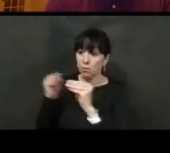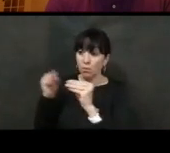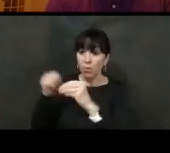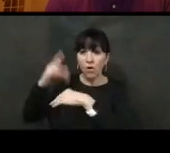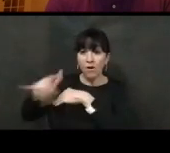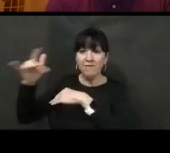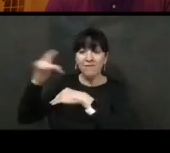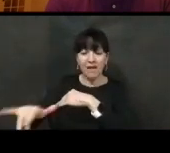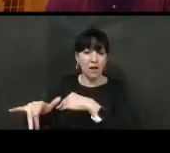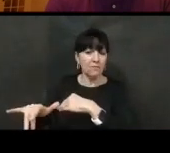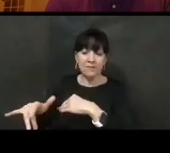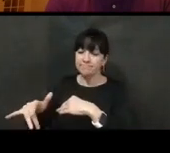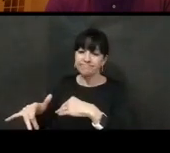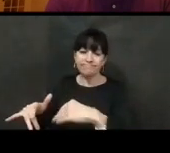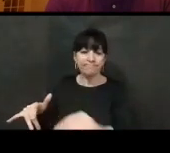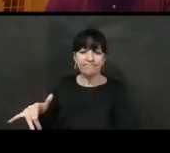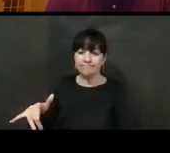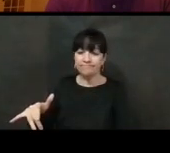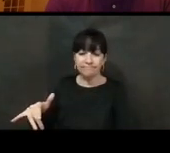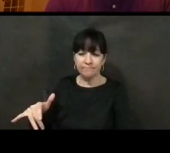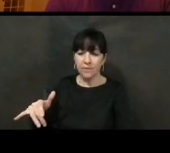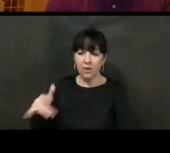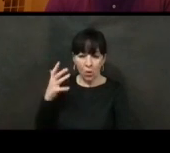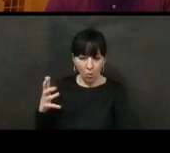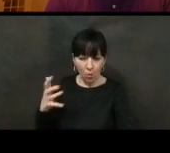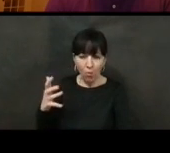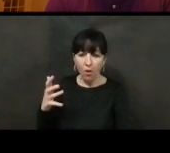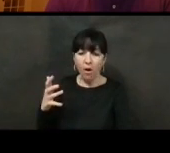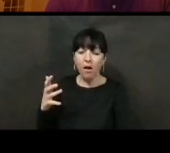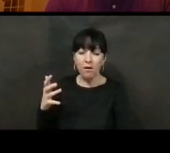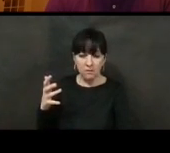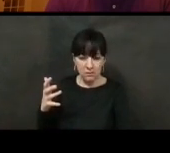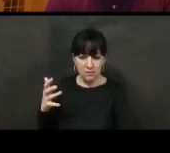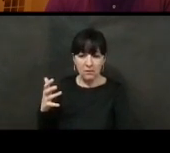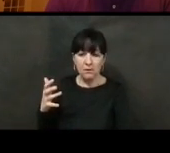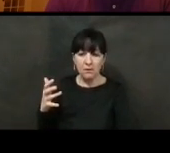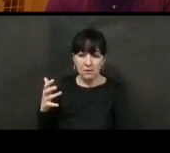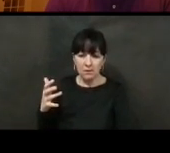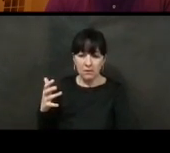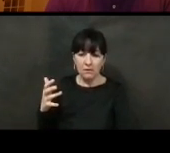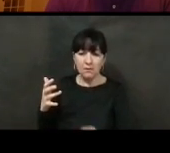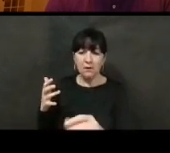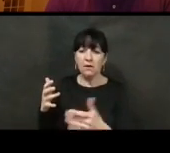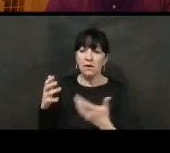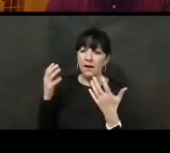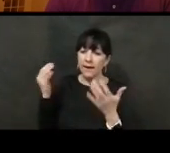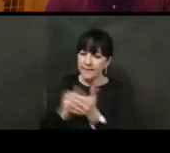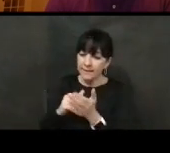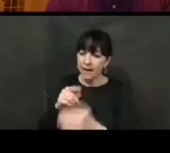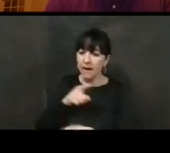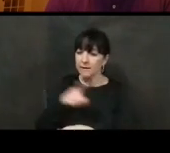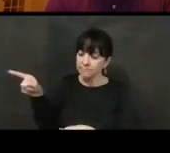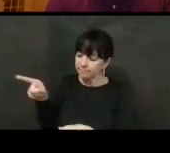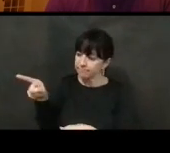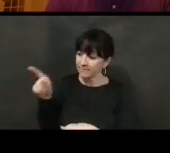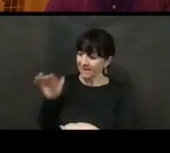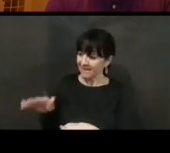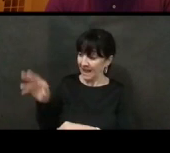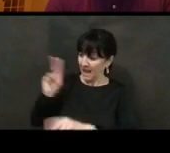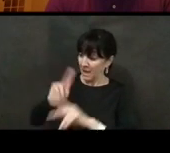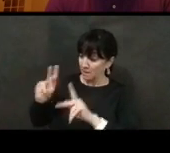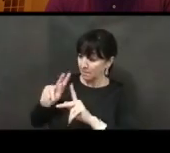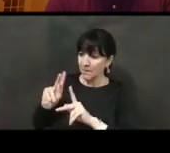and really socially, give your 6 feet distance, wear that mask, because again, those actions and public health education